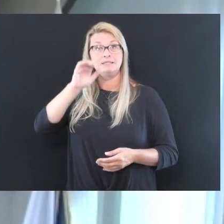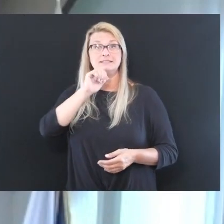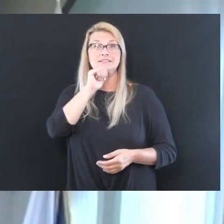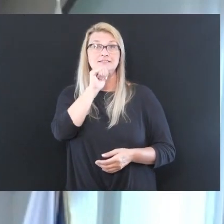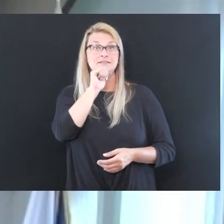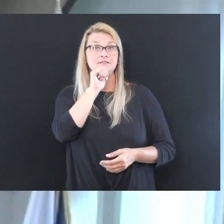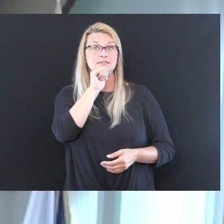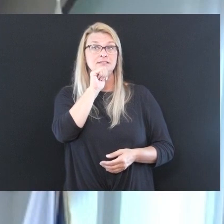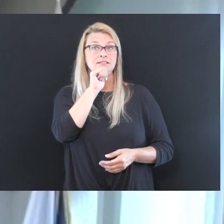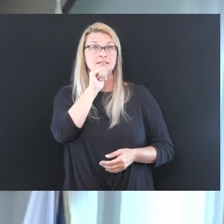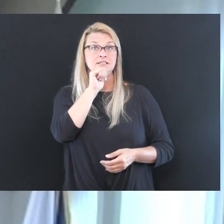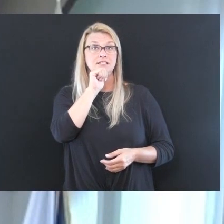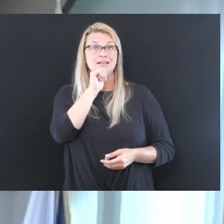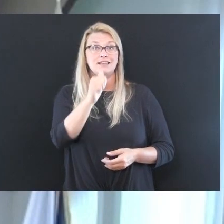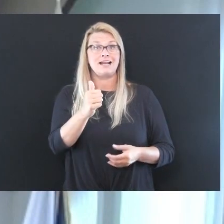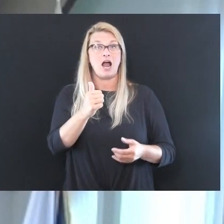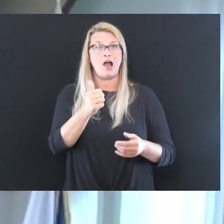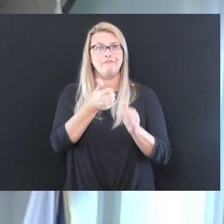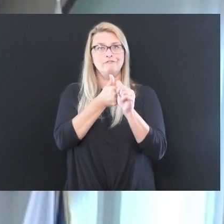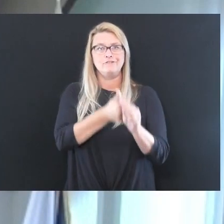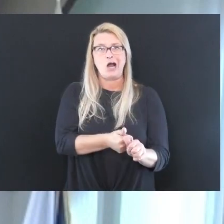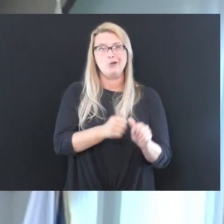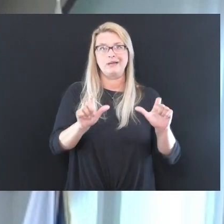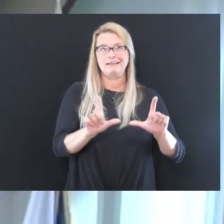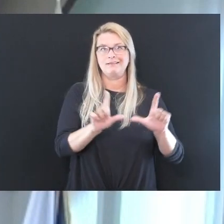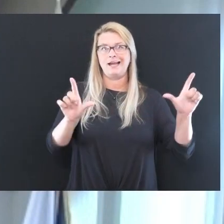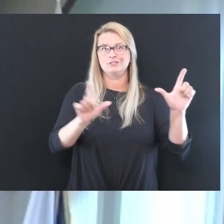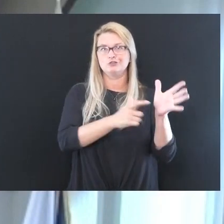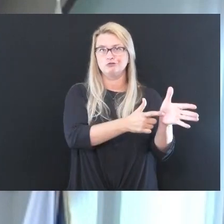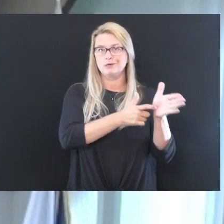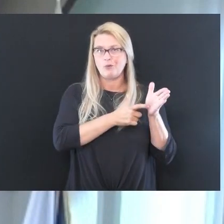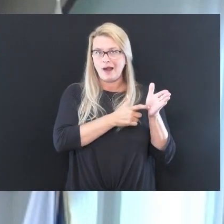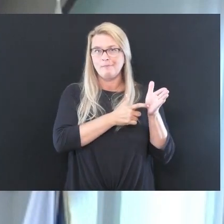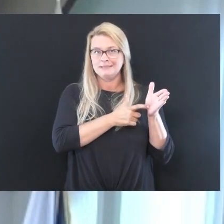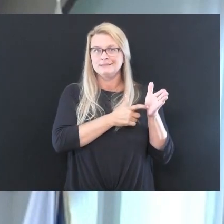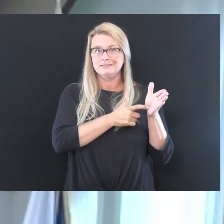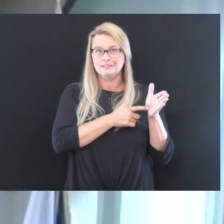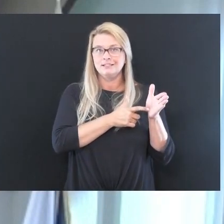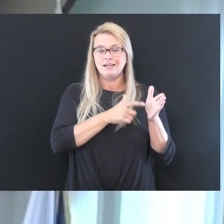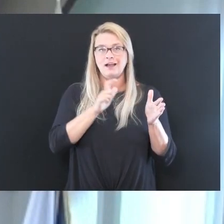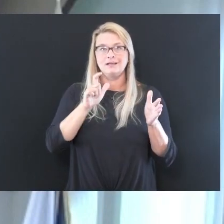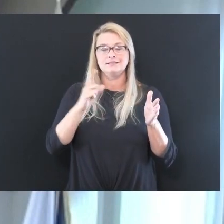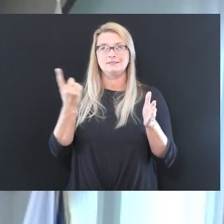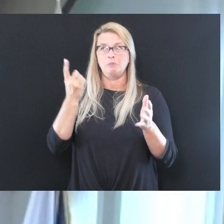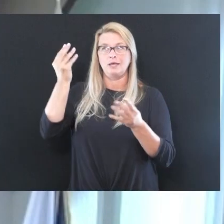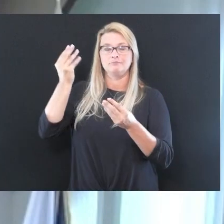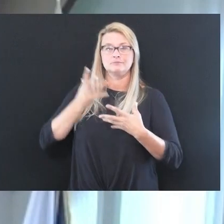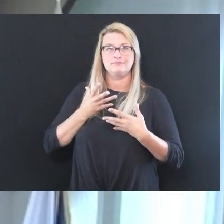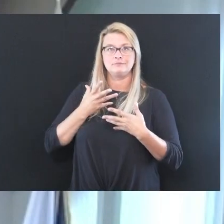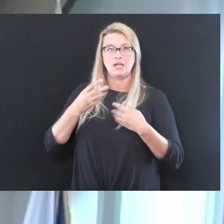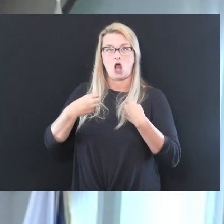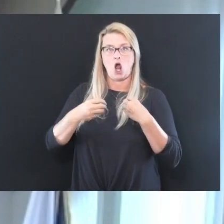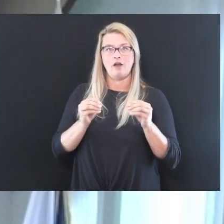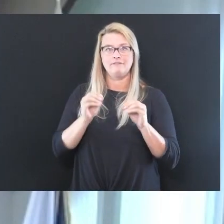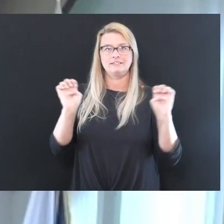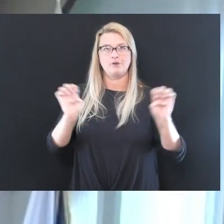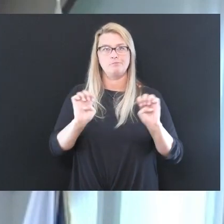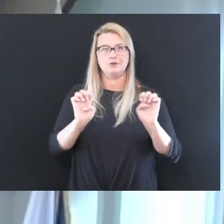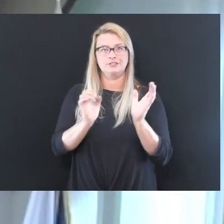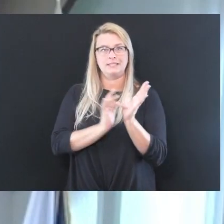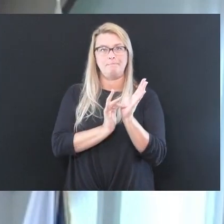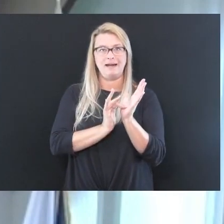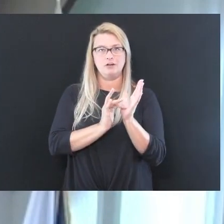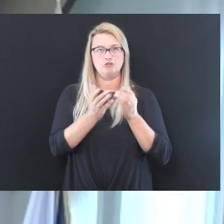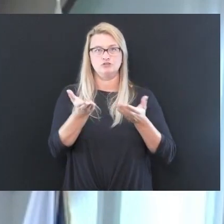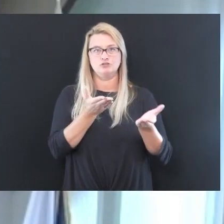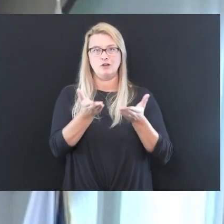meeting applicable licensure requirements. This came to the attention of the West Virginia Office of Emergency Medical Services